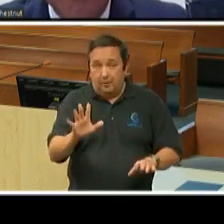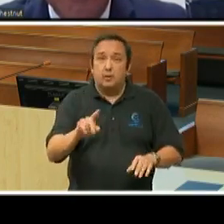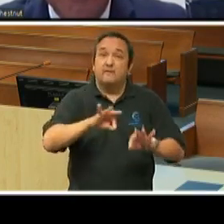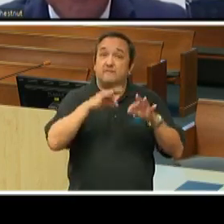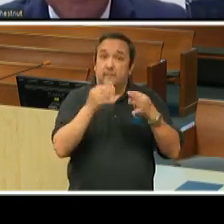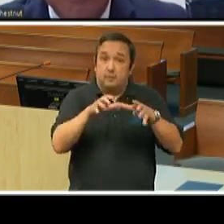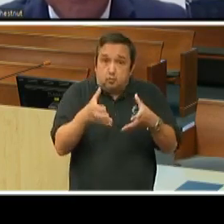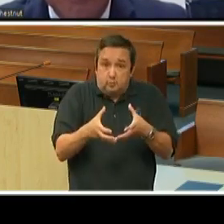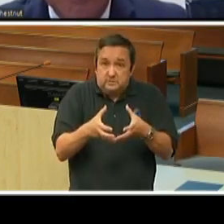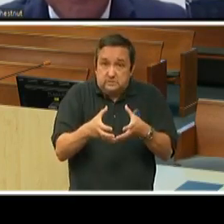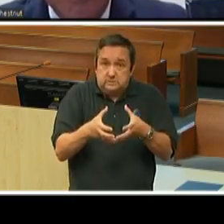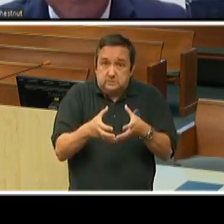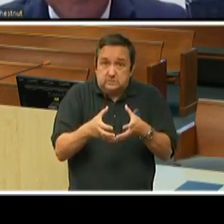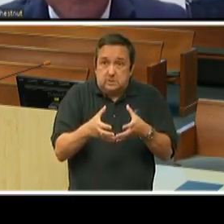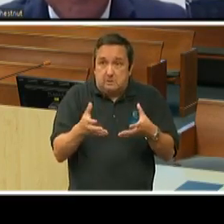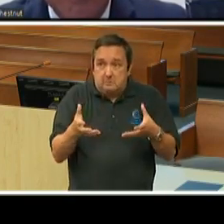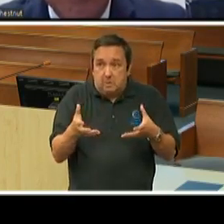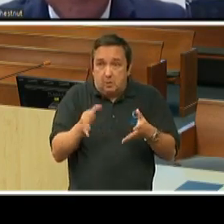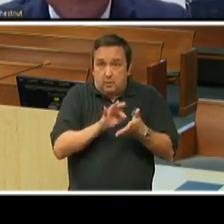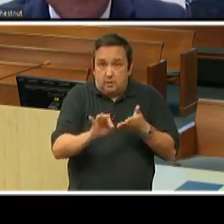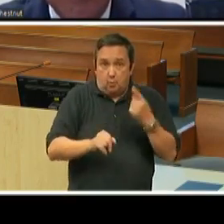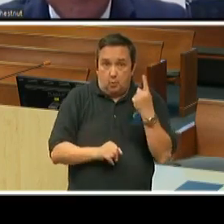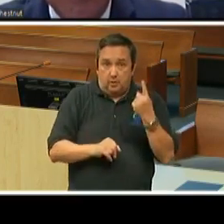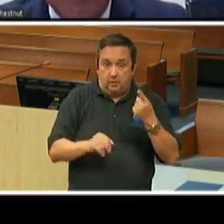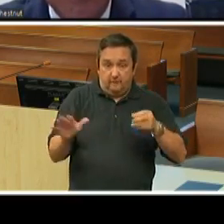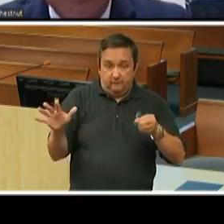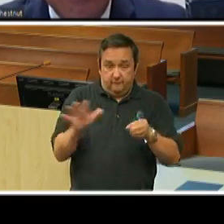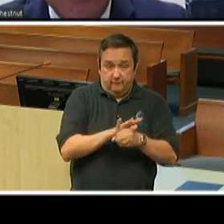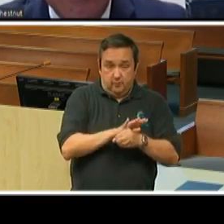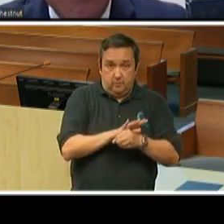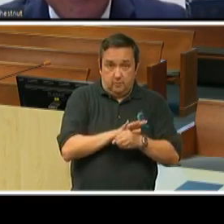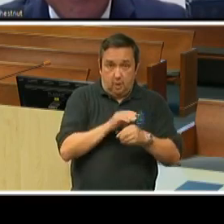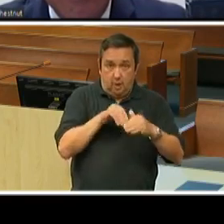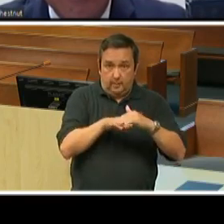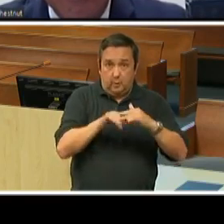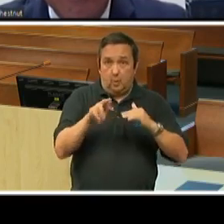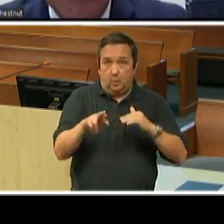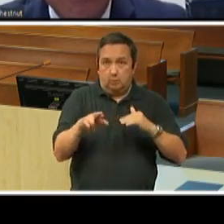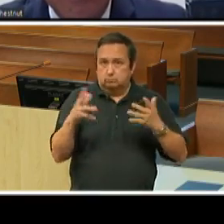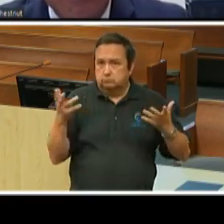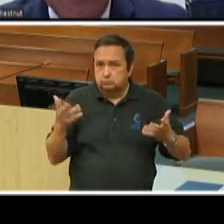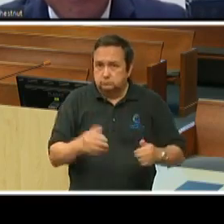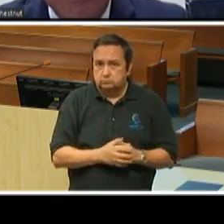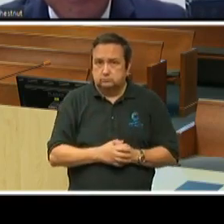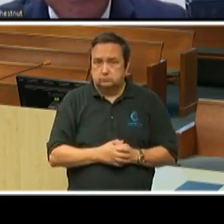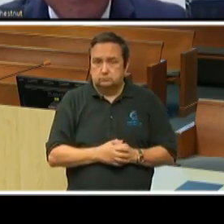groups? How about, are we counting those as full occupancies, or how are we counting?